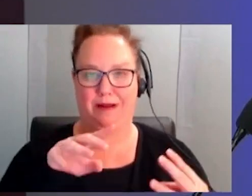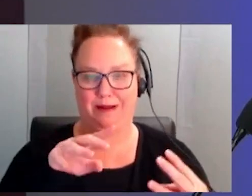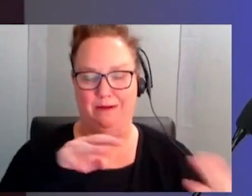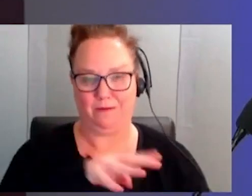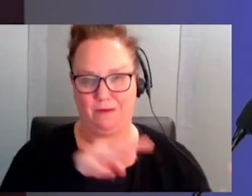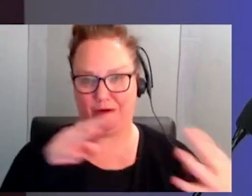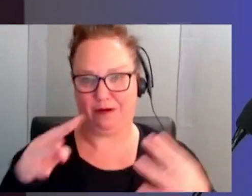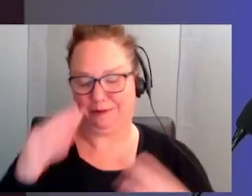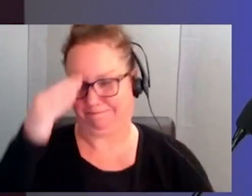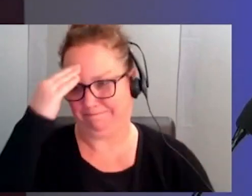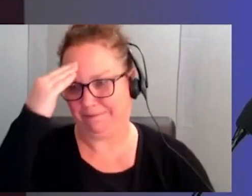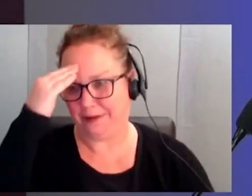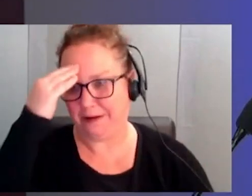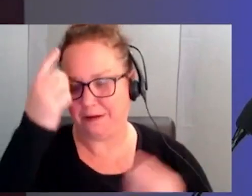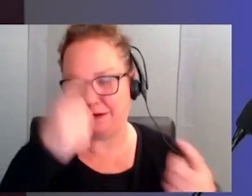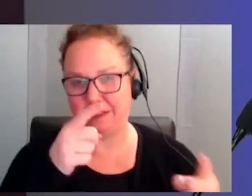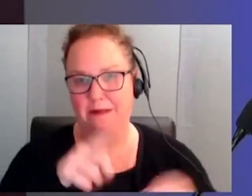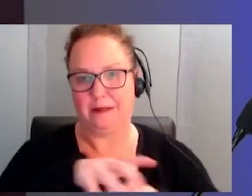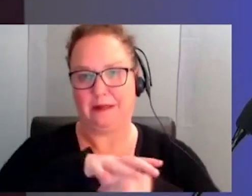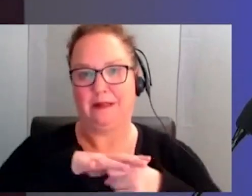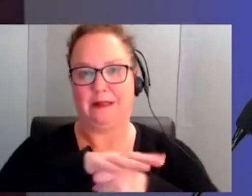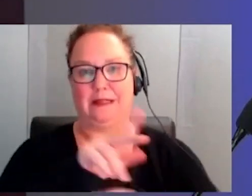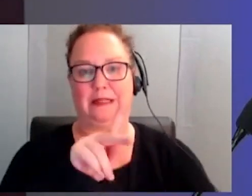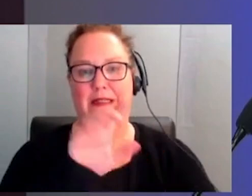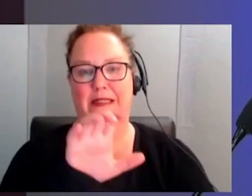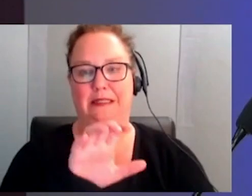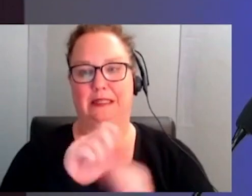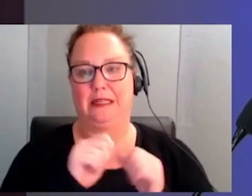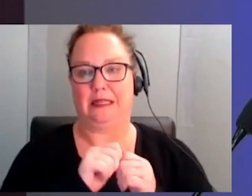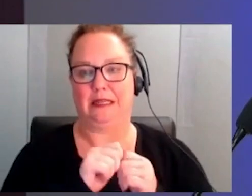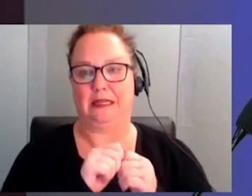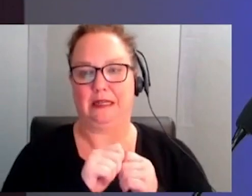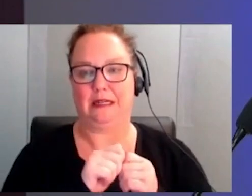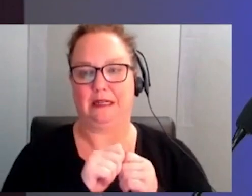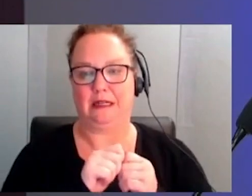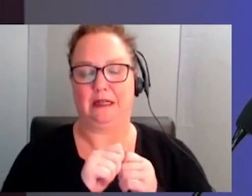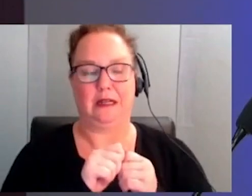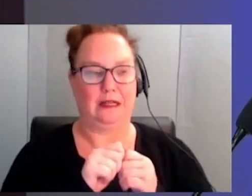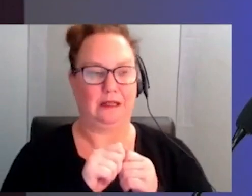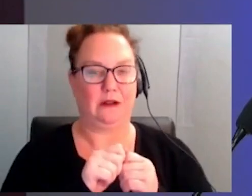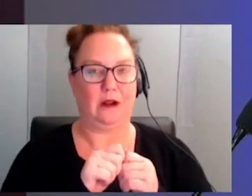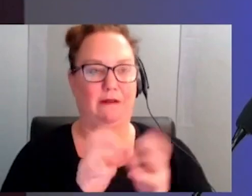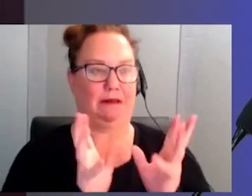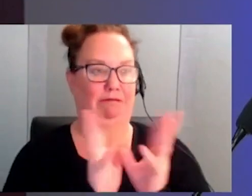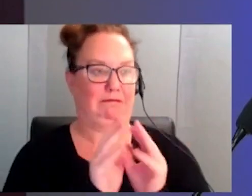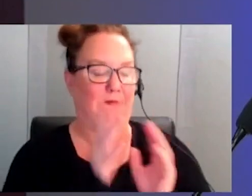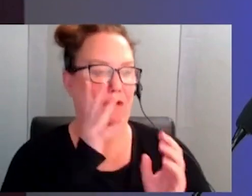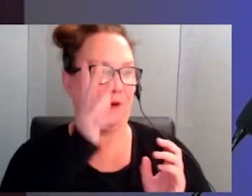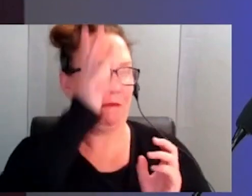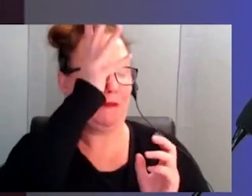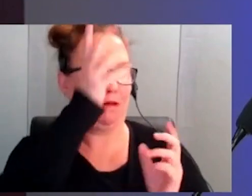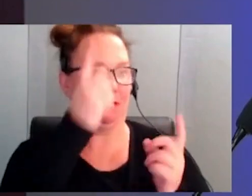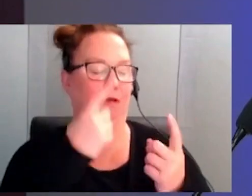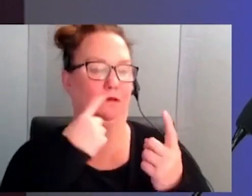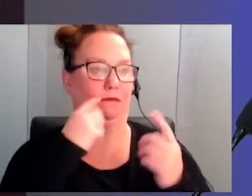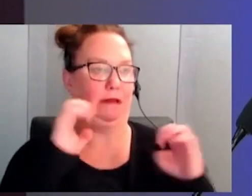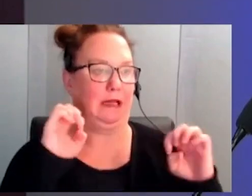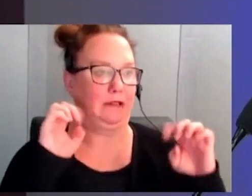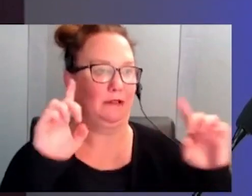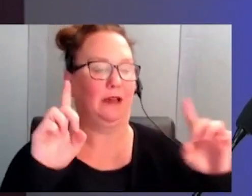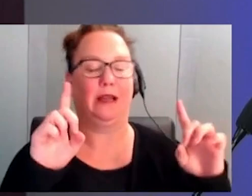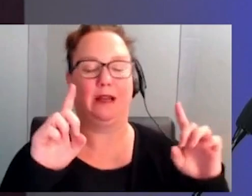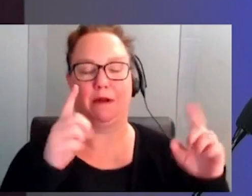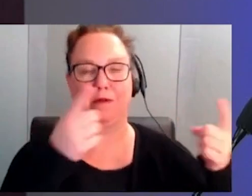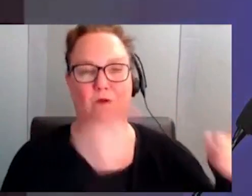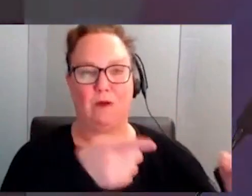familiar in the Metro Sheriff's Department. In fact, they are holding summits for parents to inform them about what is going on. According